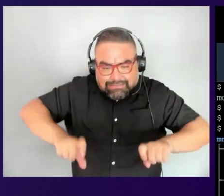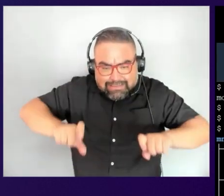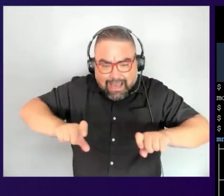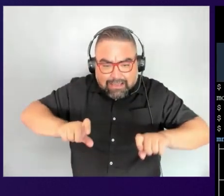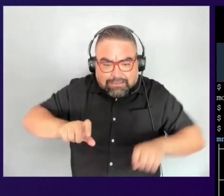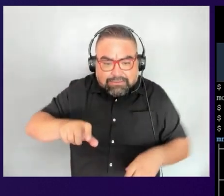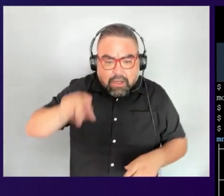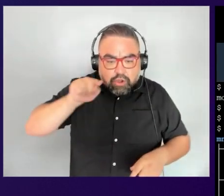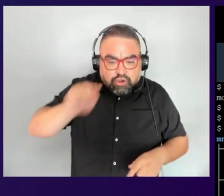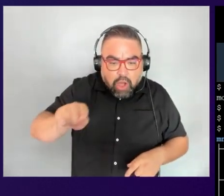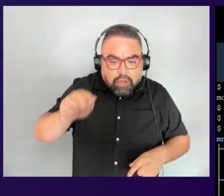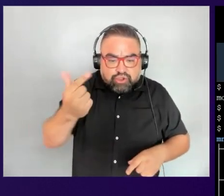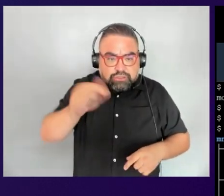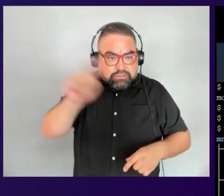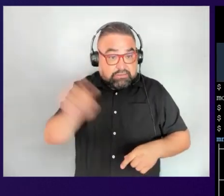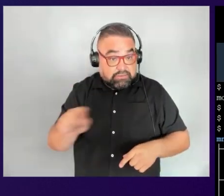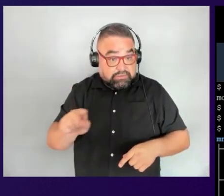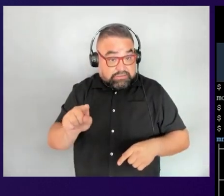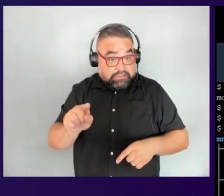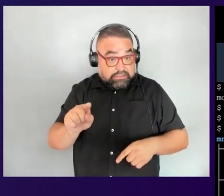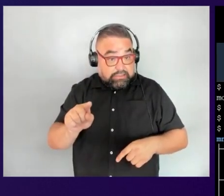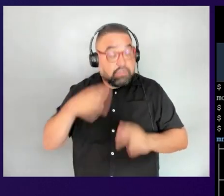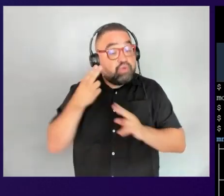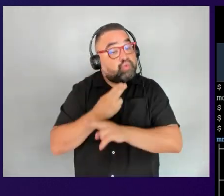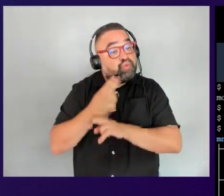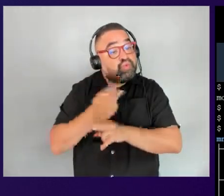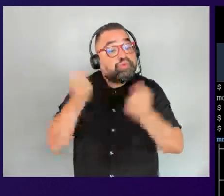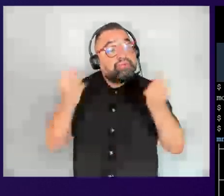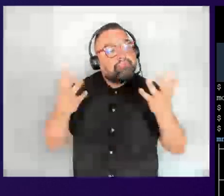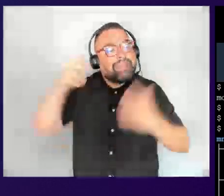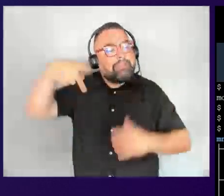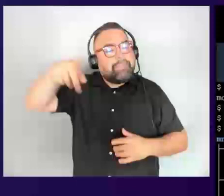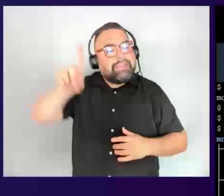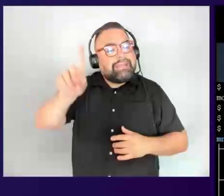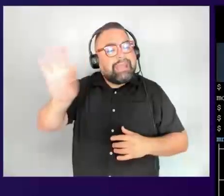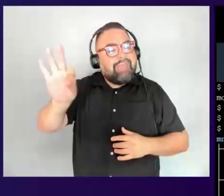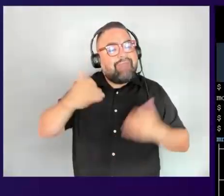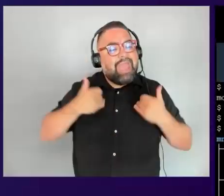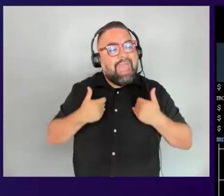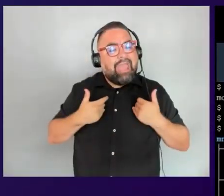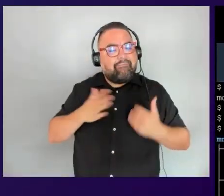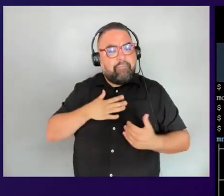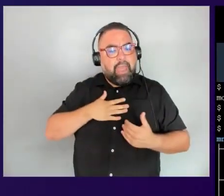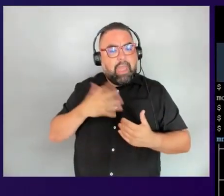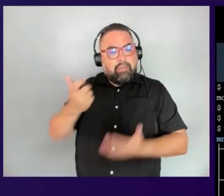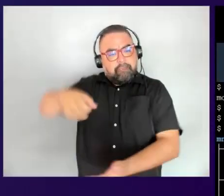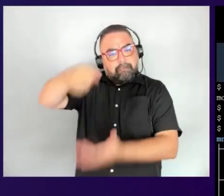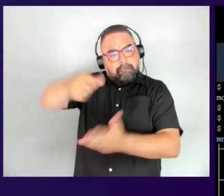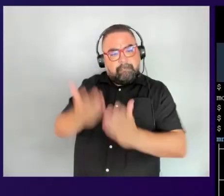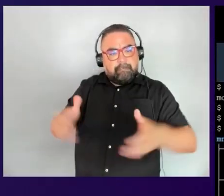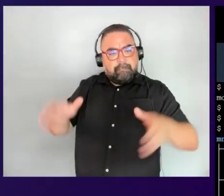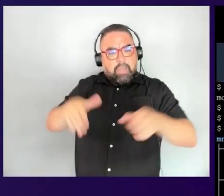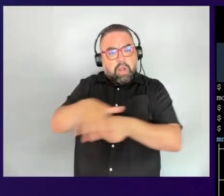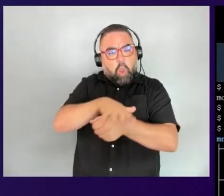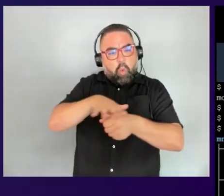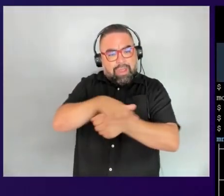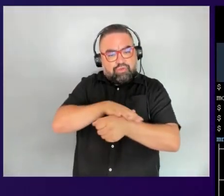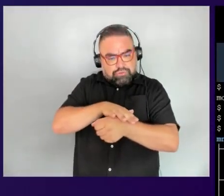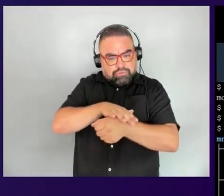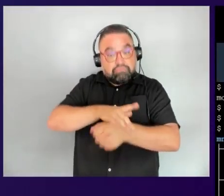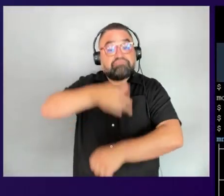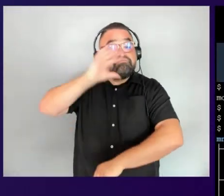I'm just going to use a bunch of PDFs I have in my bucket location. And I'm just going to